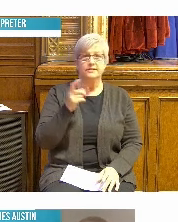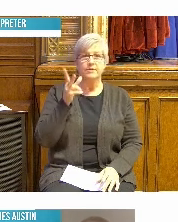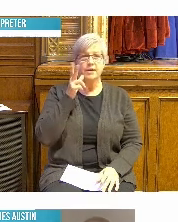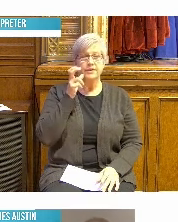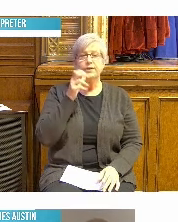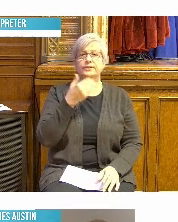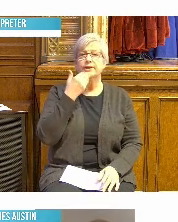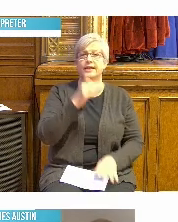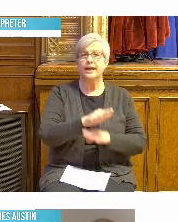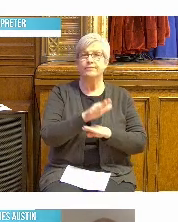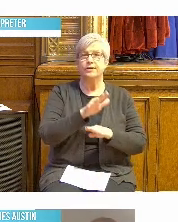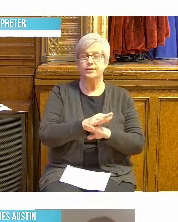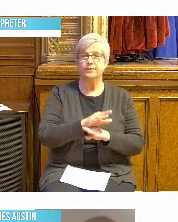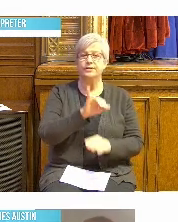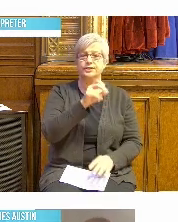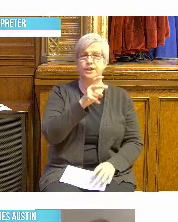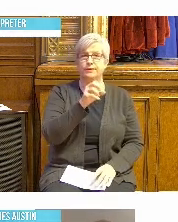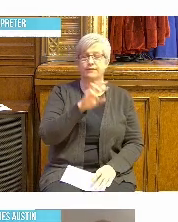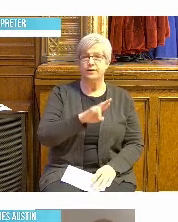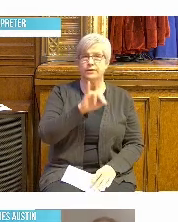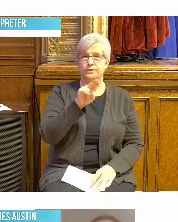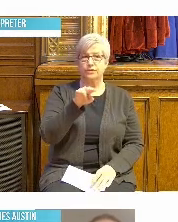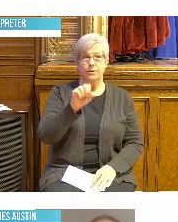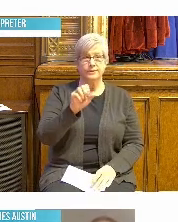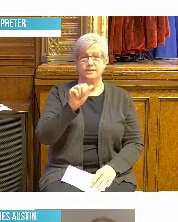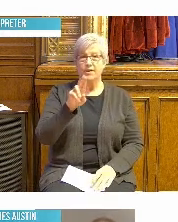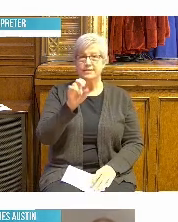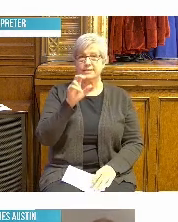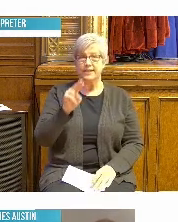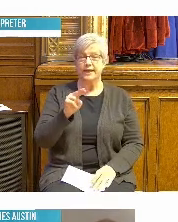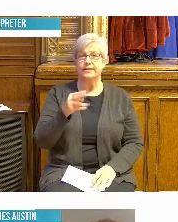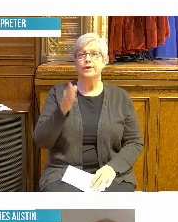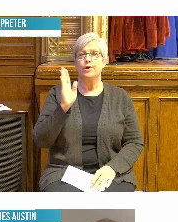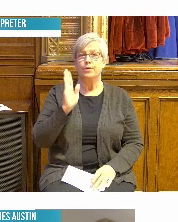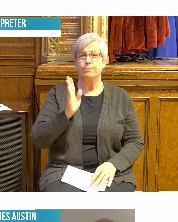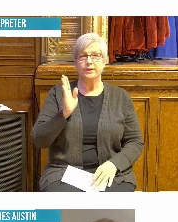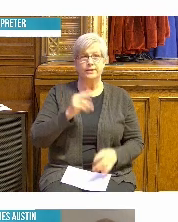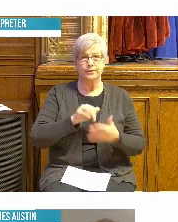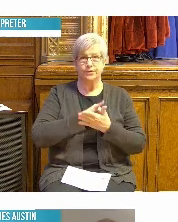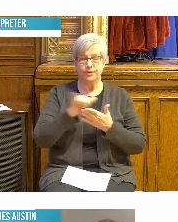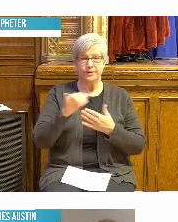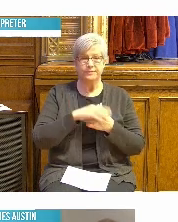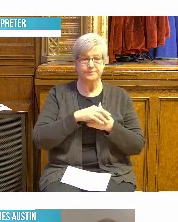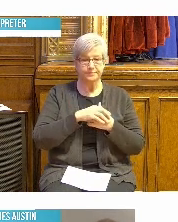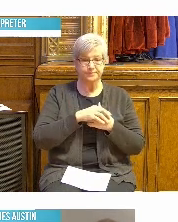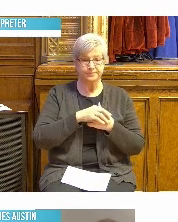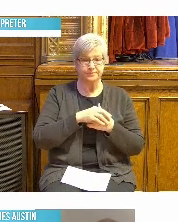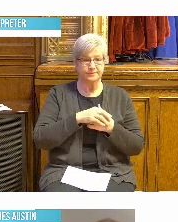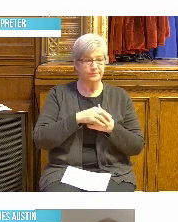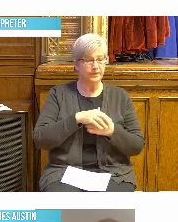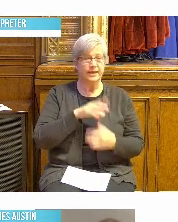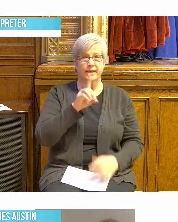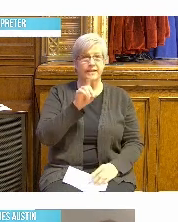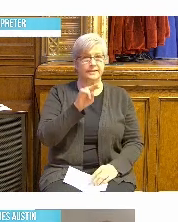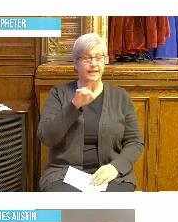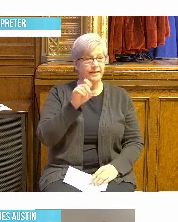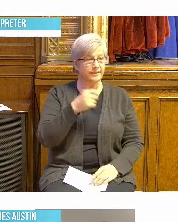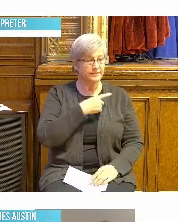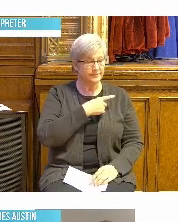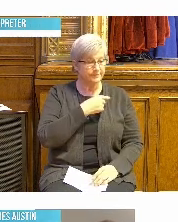Good afternoon, Jennifer Jones Austin, Brooklyn, New York. And Commissioner Daniels?